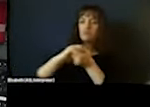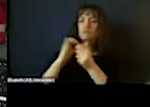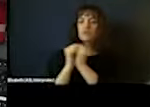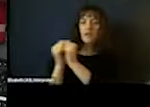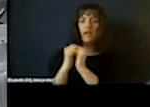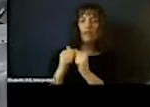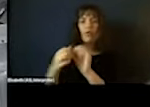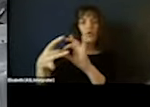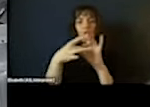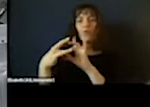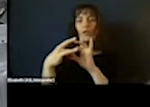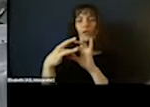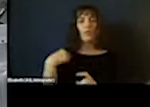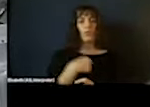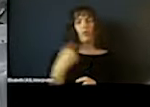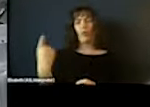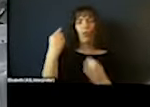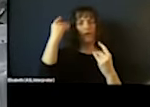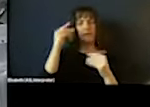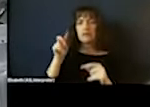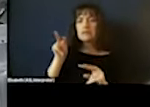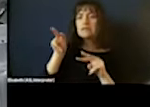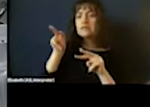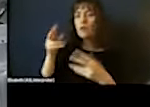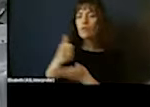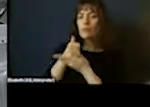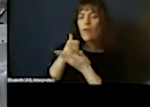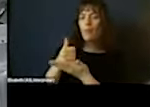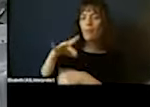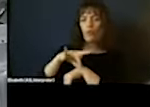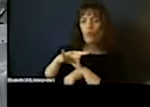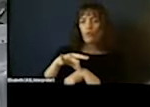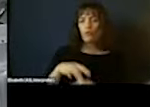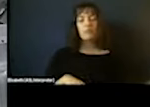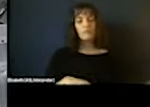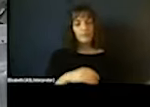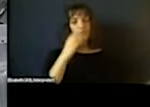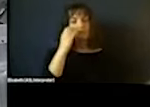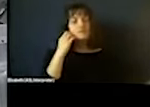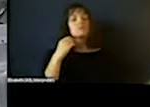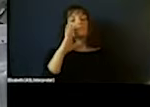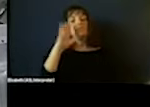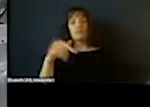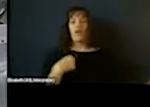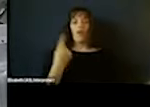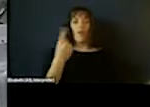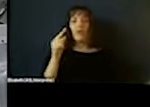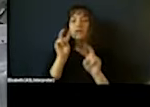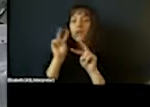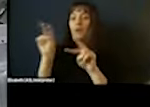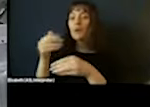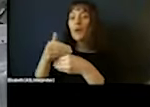effectively. As I told you, if I cannot sleep well, I always come to the window, and